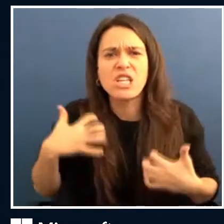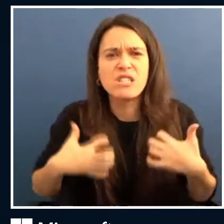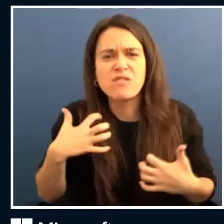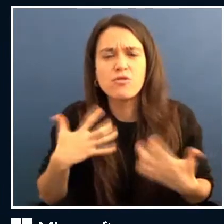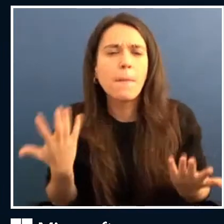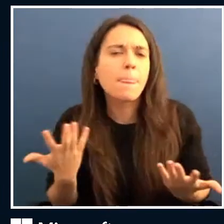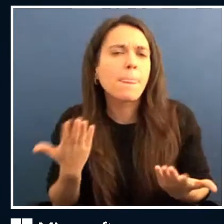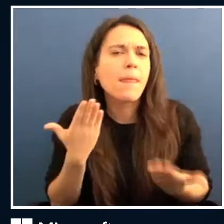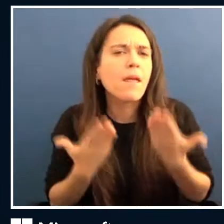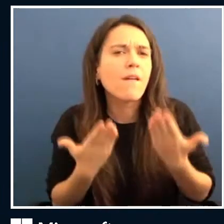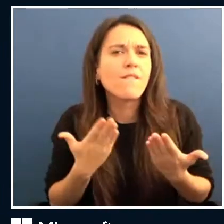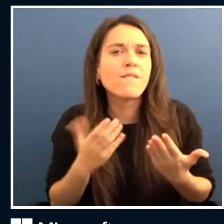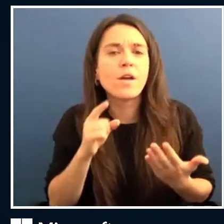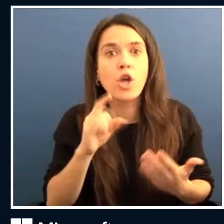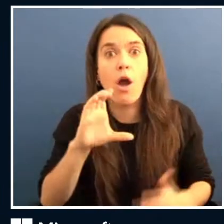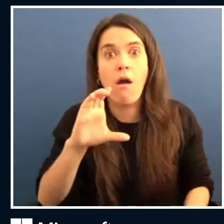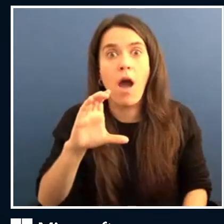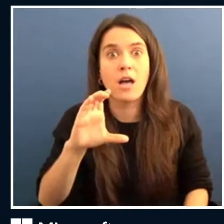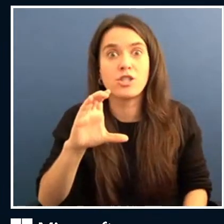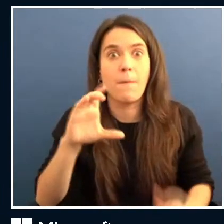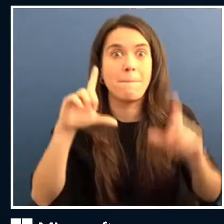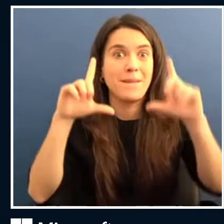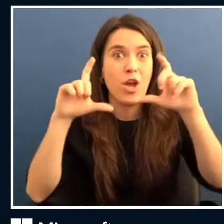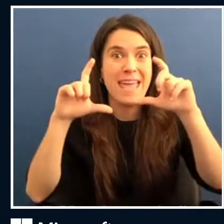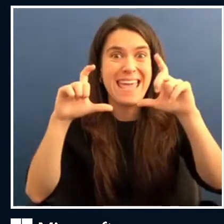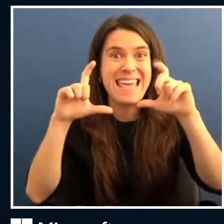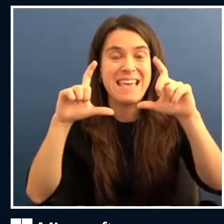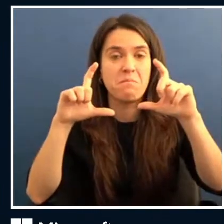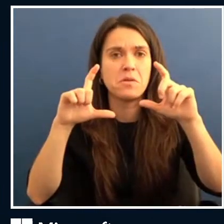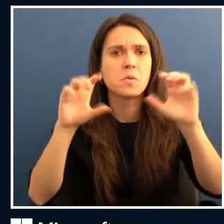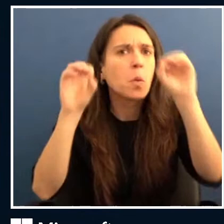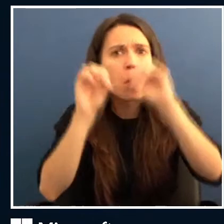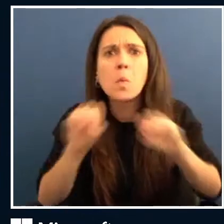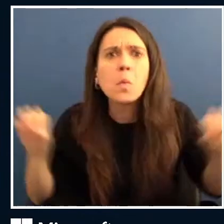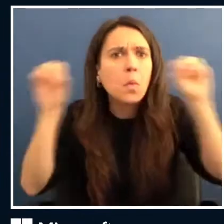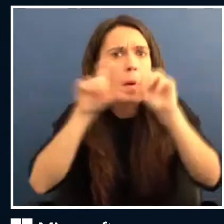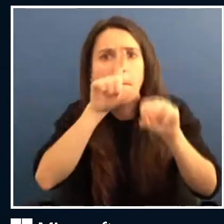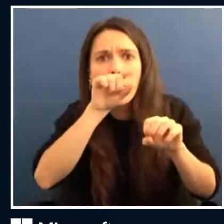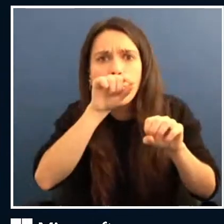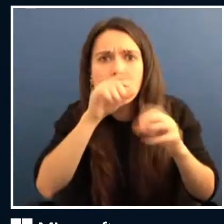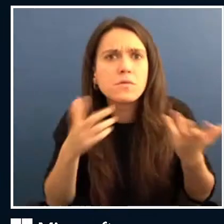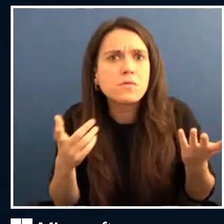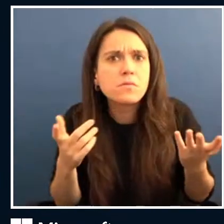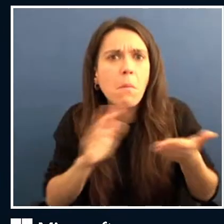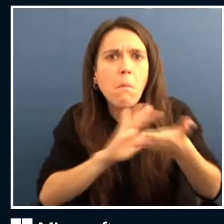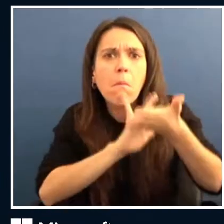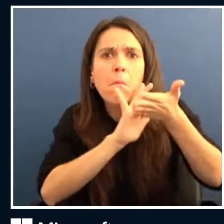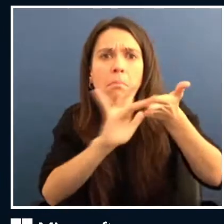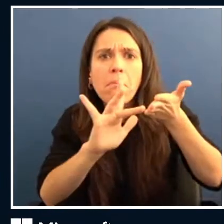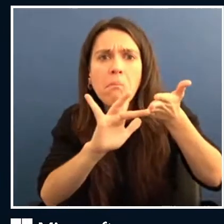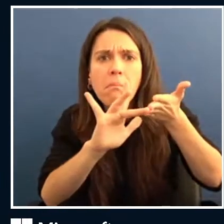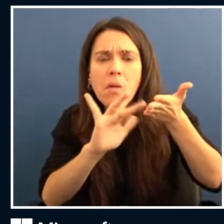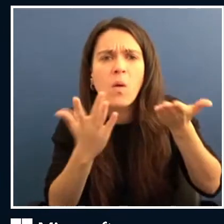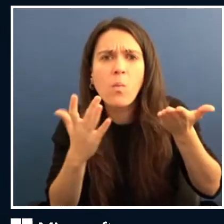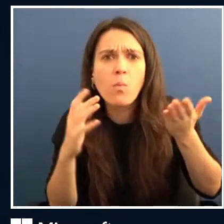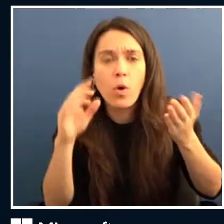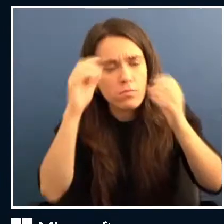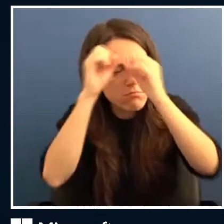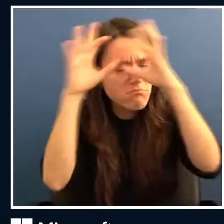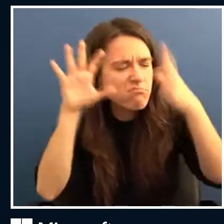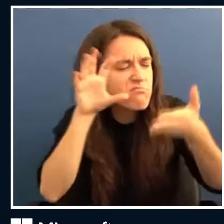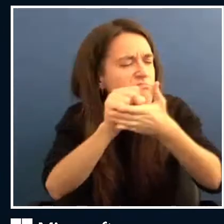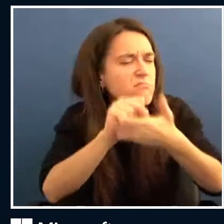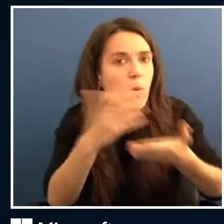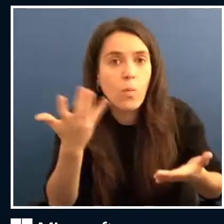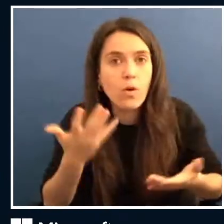custom image the image which contains no birds or no hummingbirds, like what would be predicted for such an image? Man, that's such a